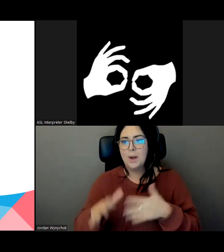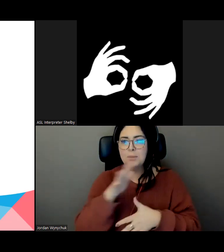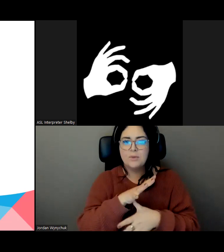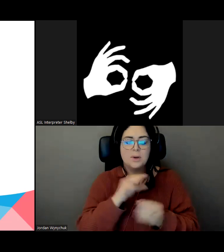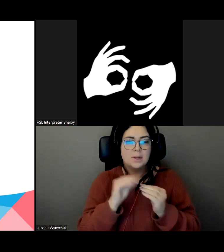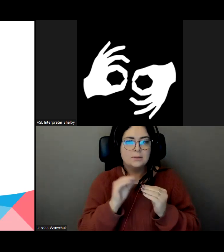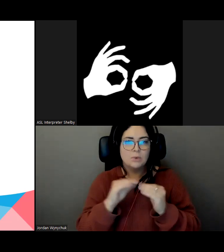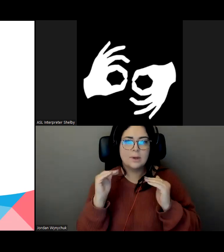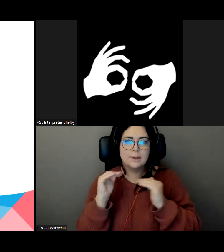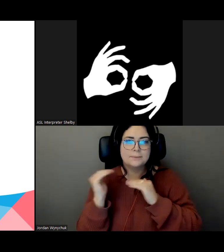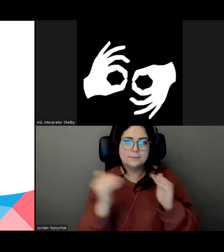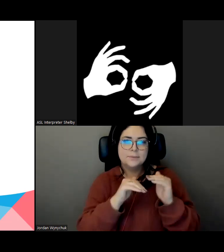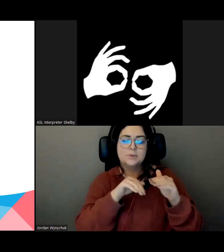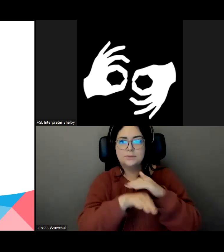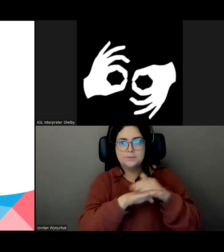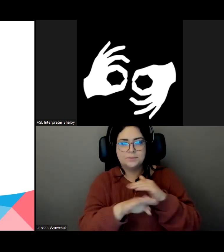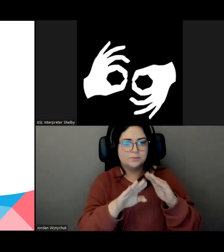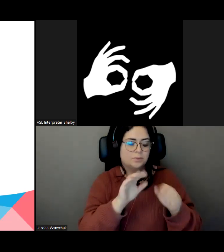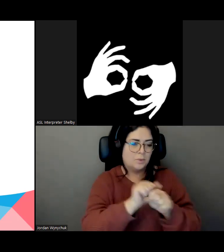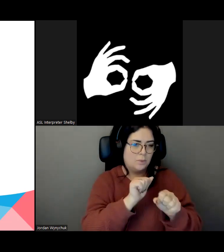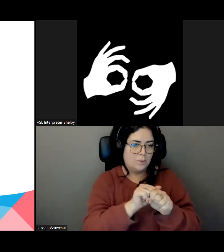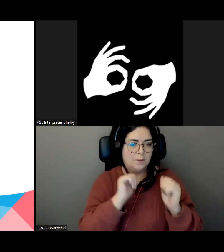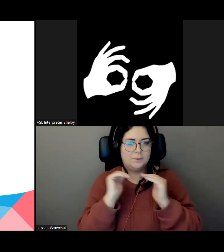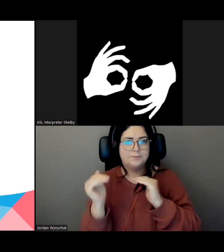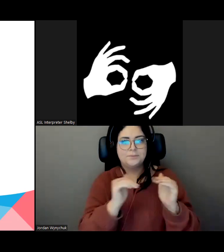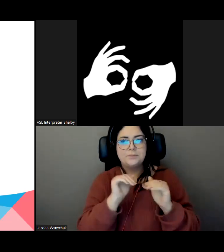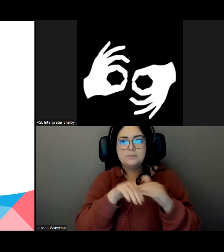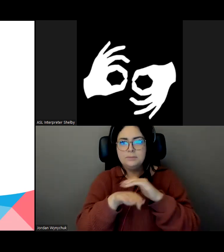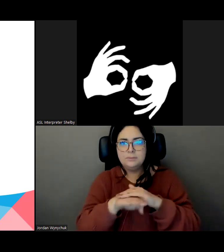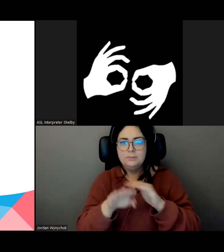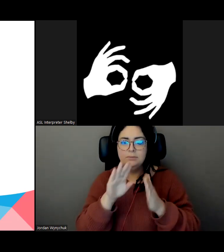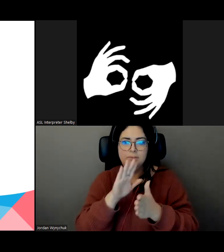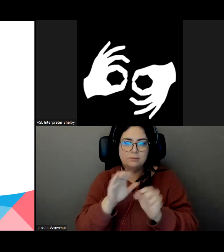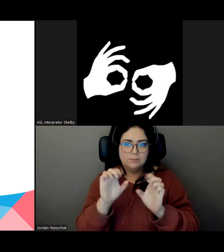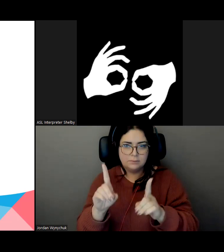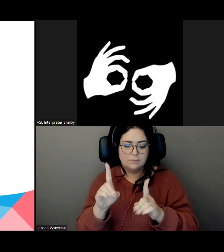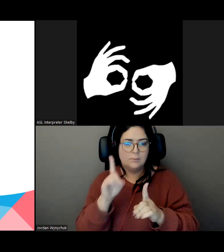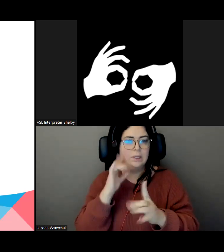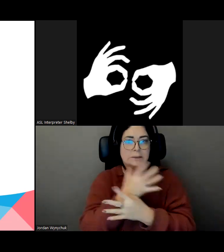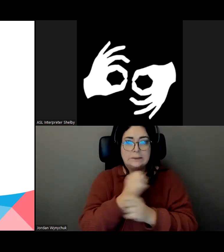to employment and education. We care about like being safe walking down the street.